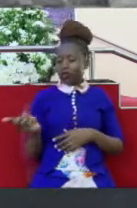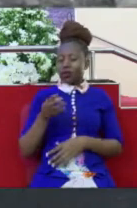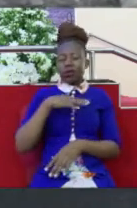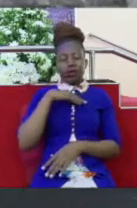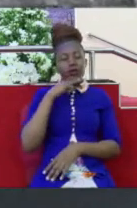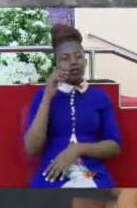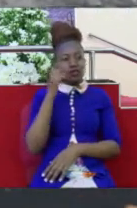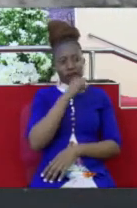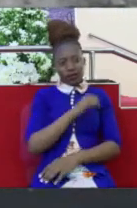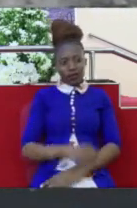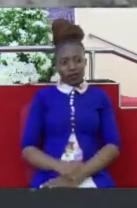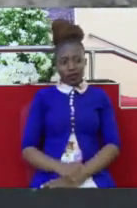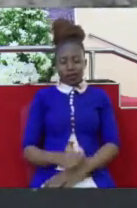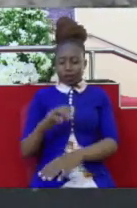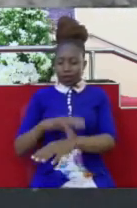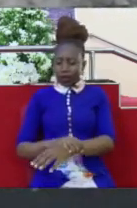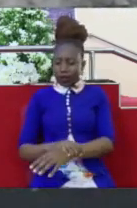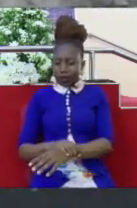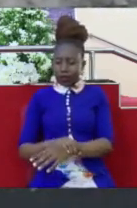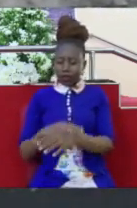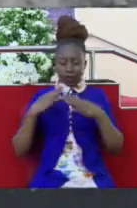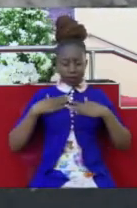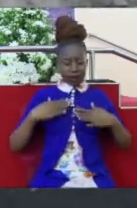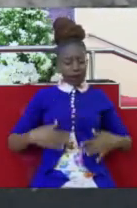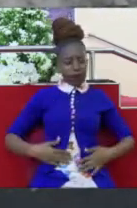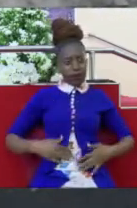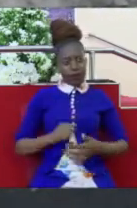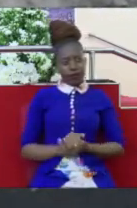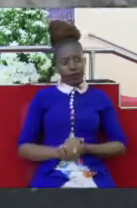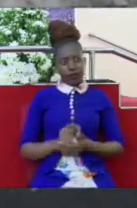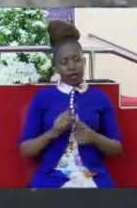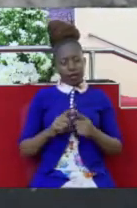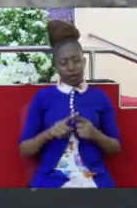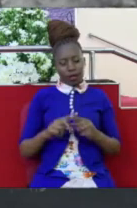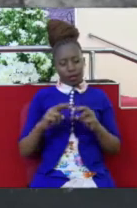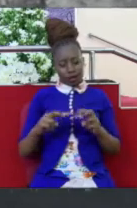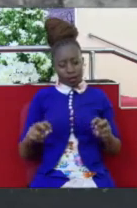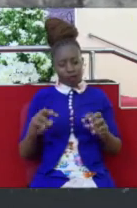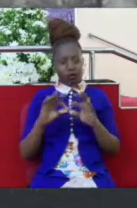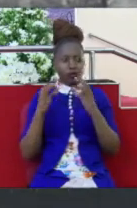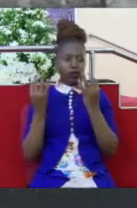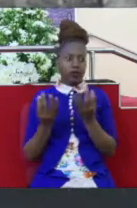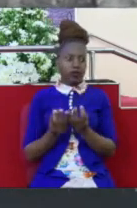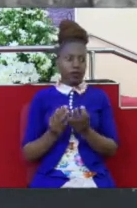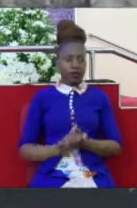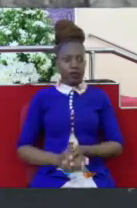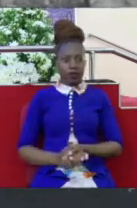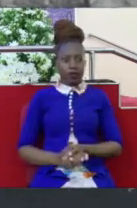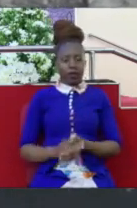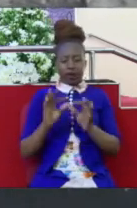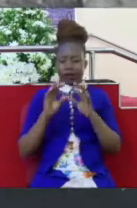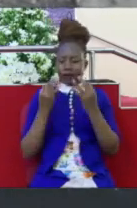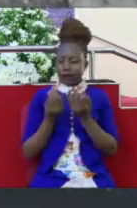his body. Wakachukua mwili wake. His family thanked me for getting involved. Familia yake ikanishukuru